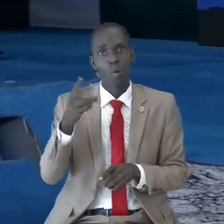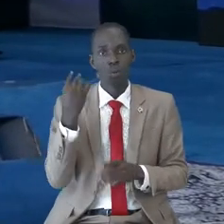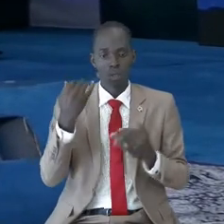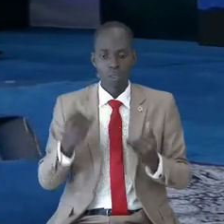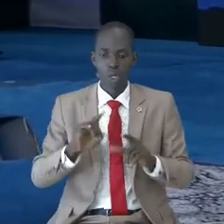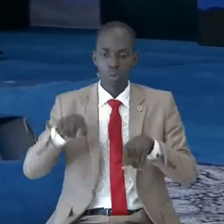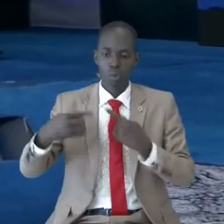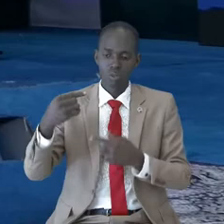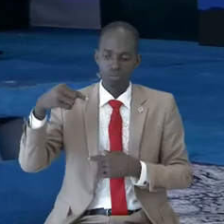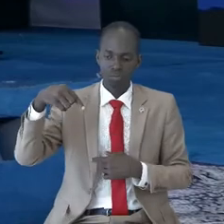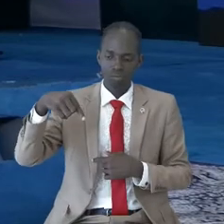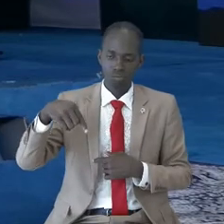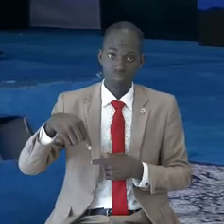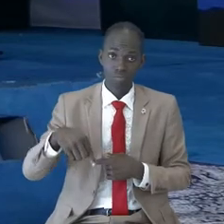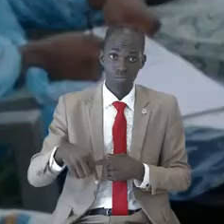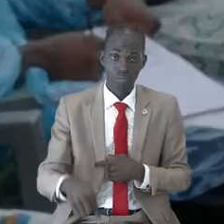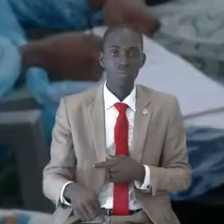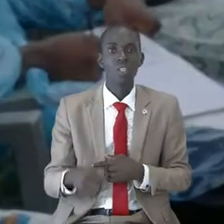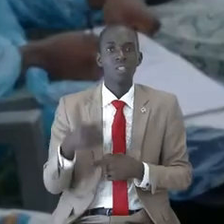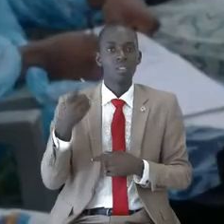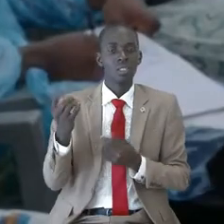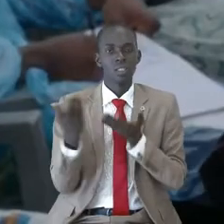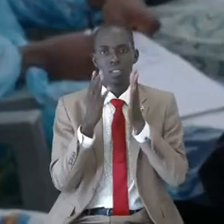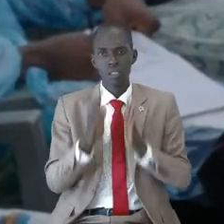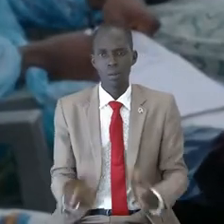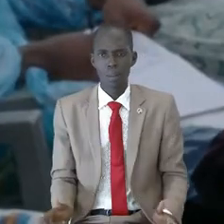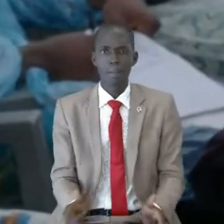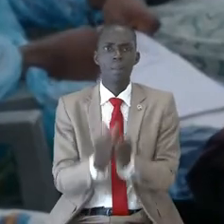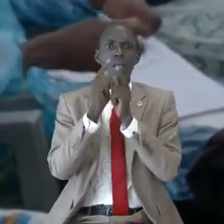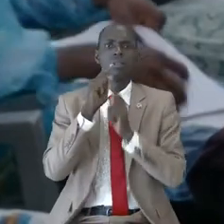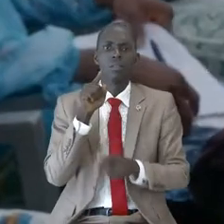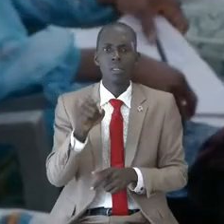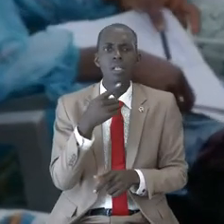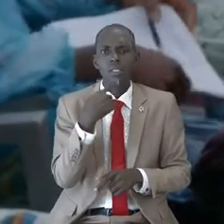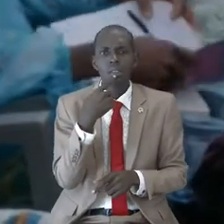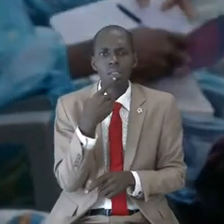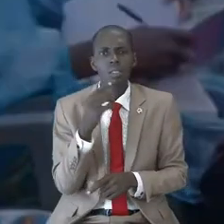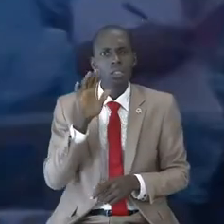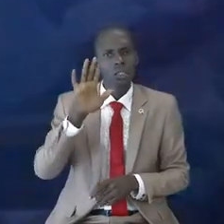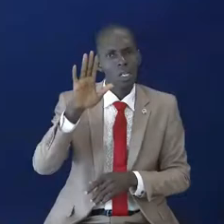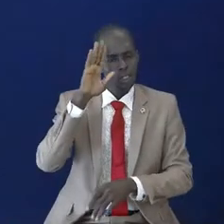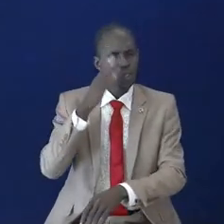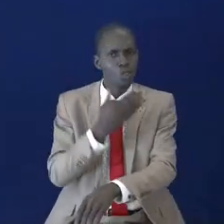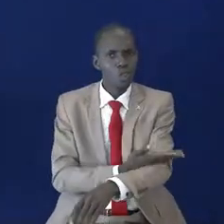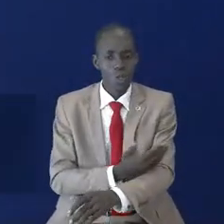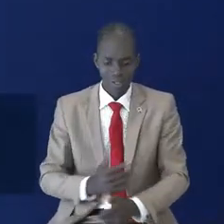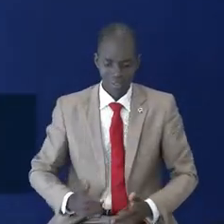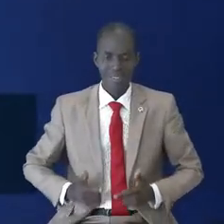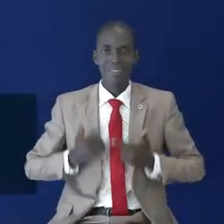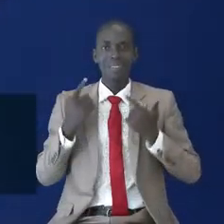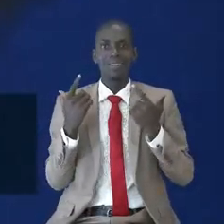down, his servants met him and told him, saying, thy son